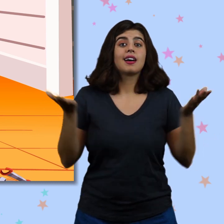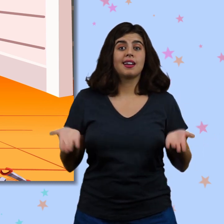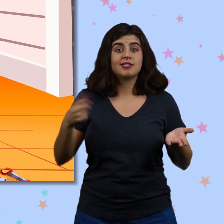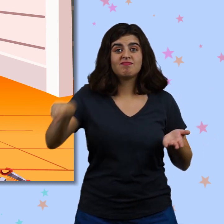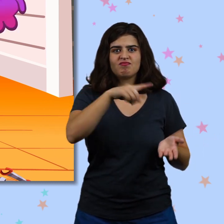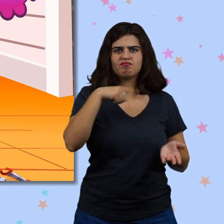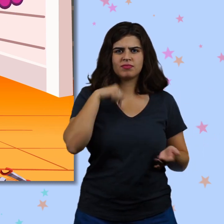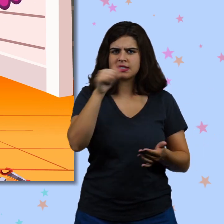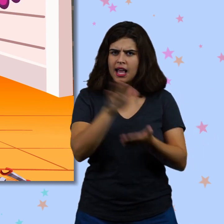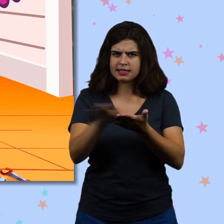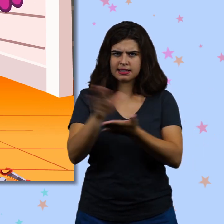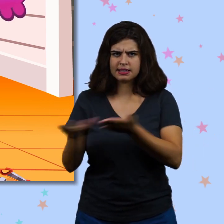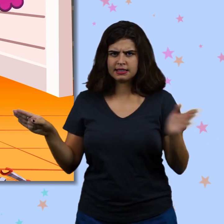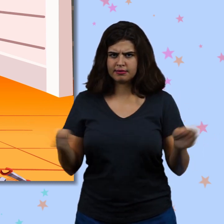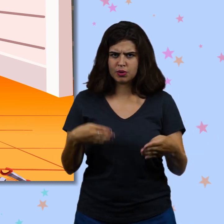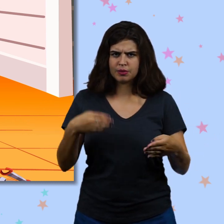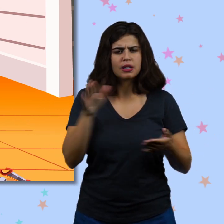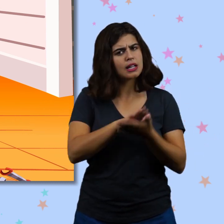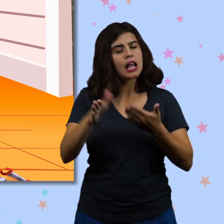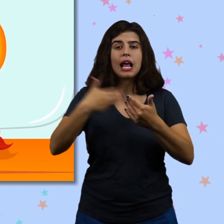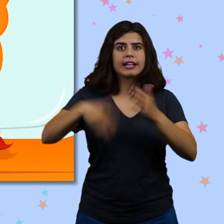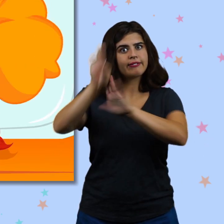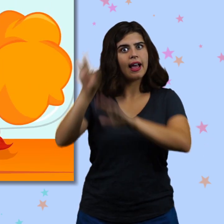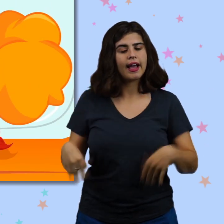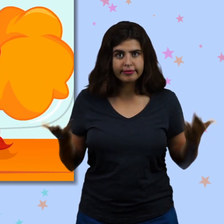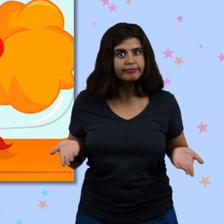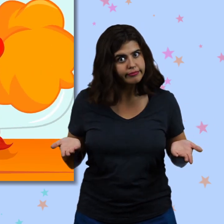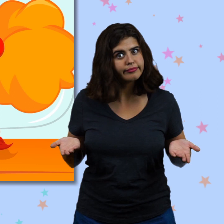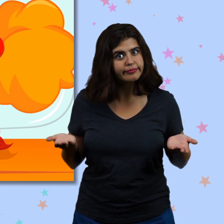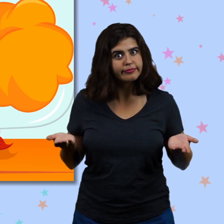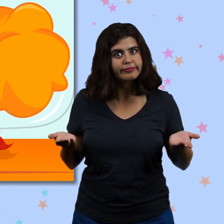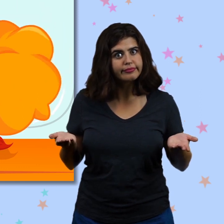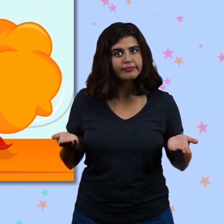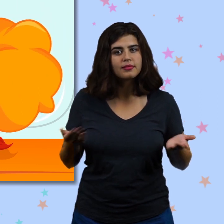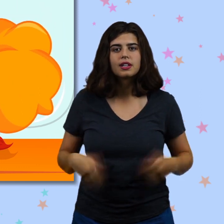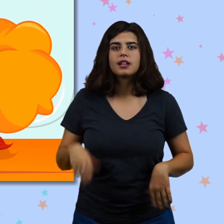more organized, you wouldn't have such a hard time finding things.